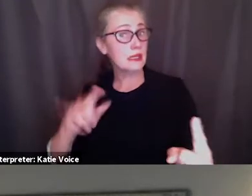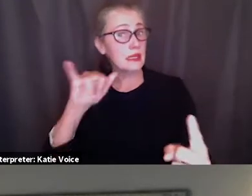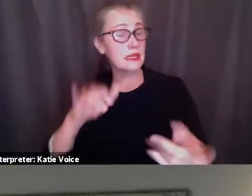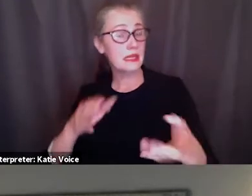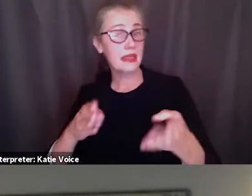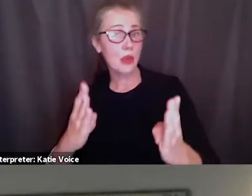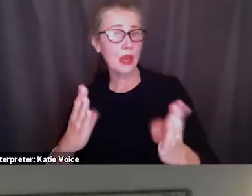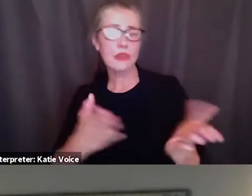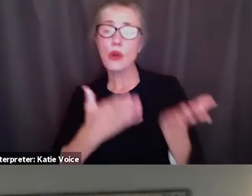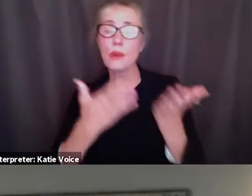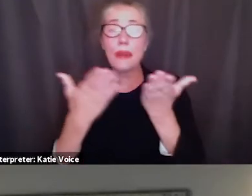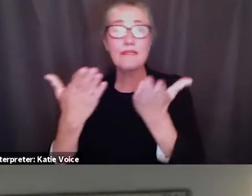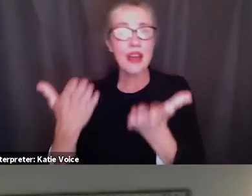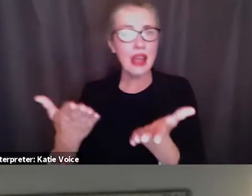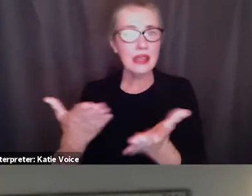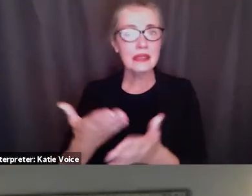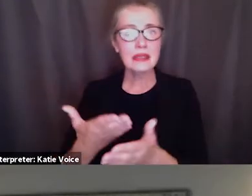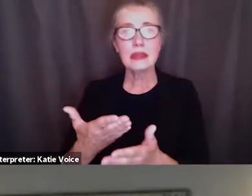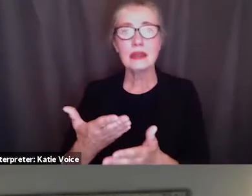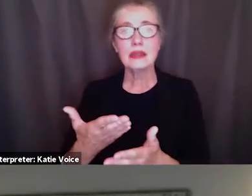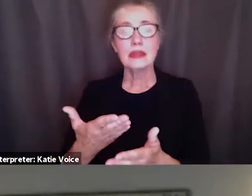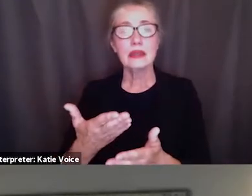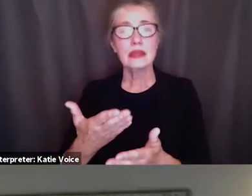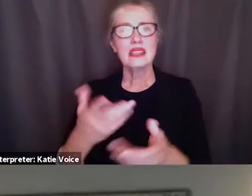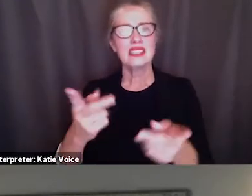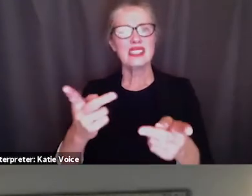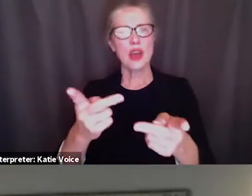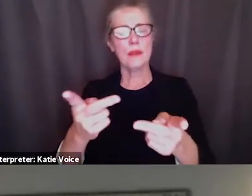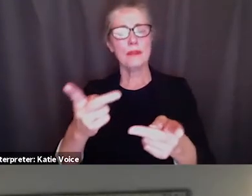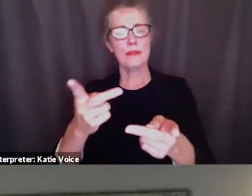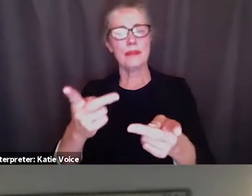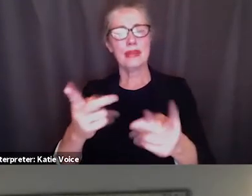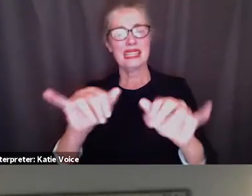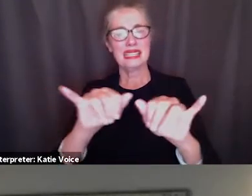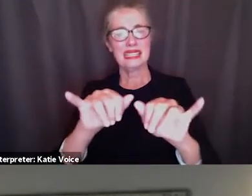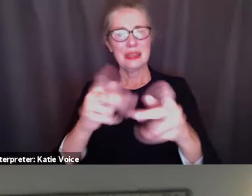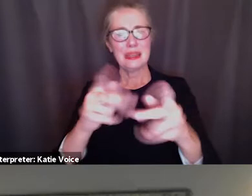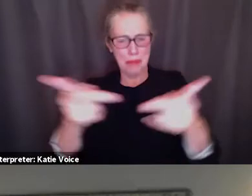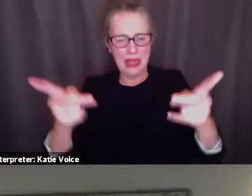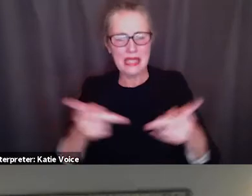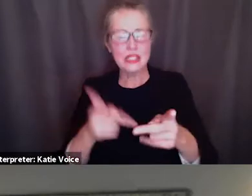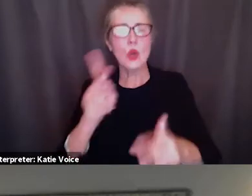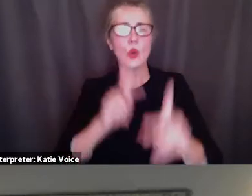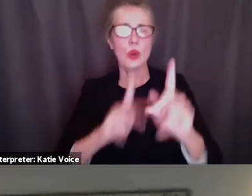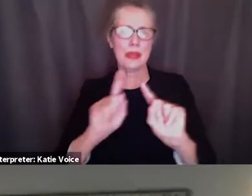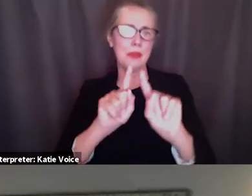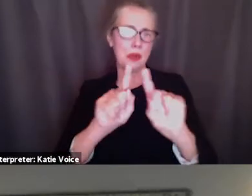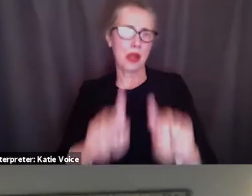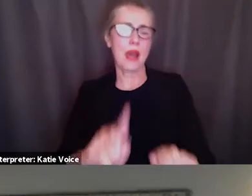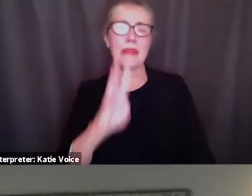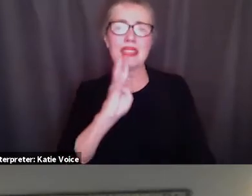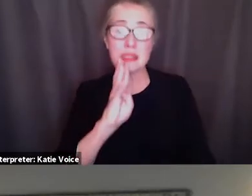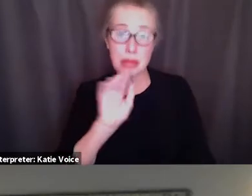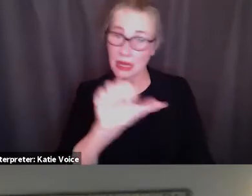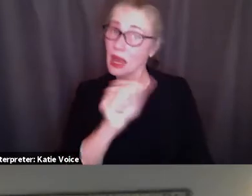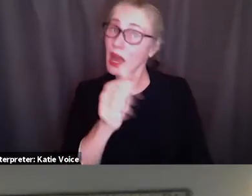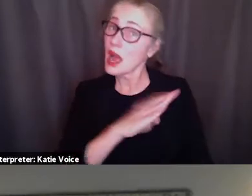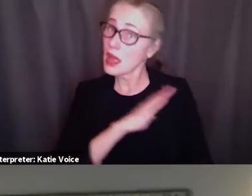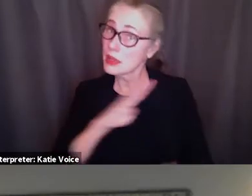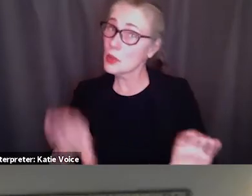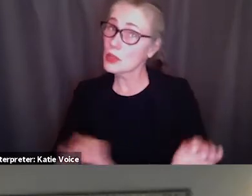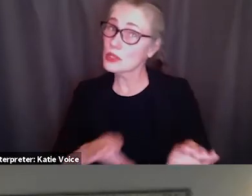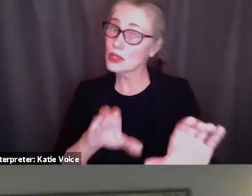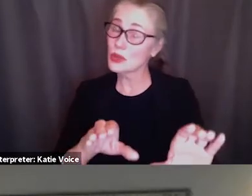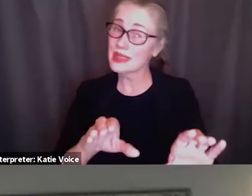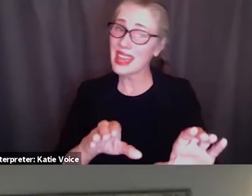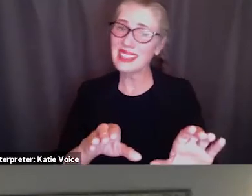just provide some station to where people can come and speak, because there's other boards that are doing that, and it's really bad that at this